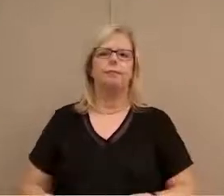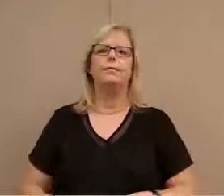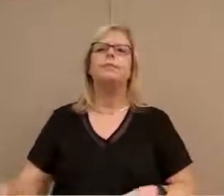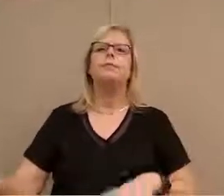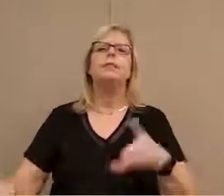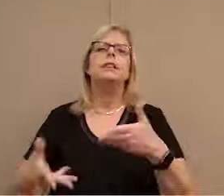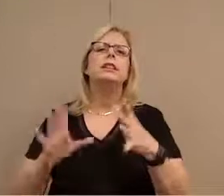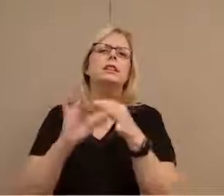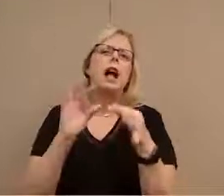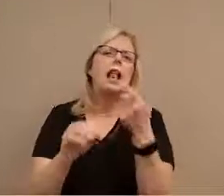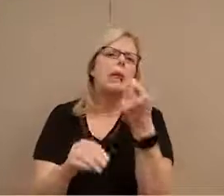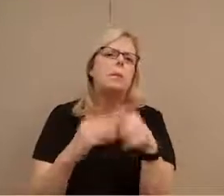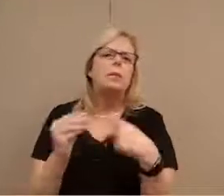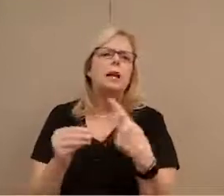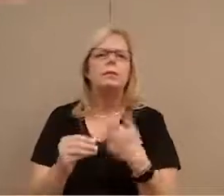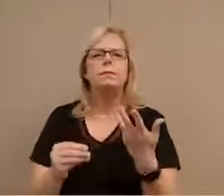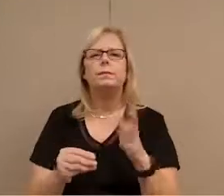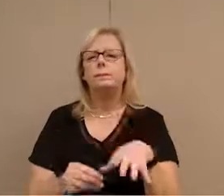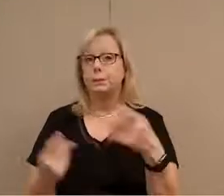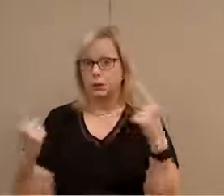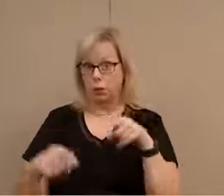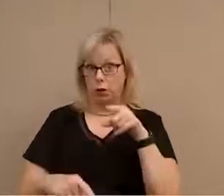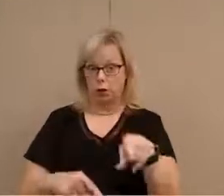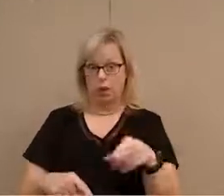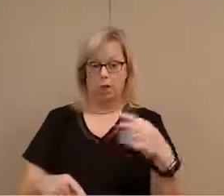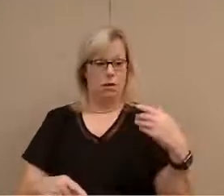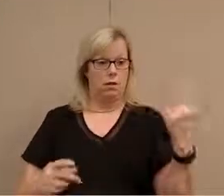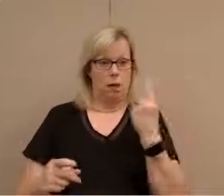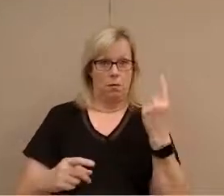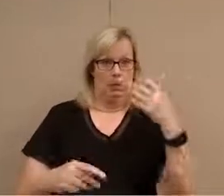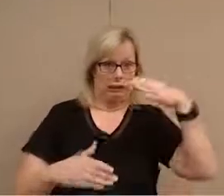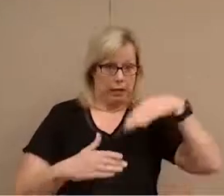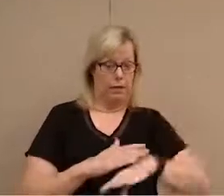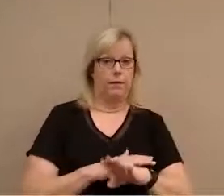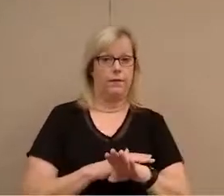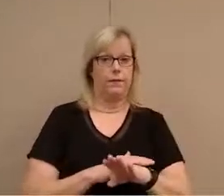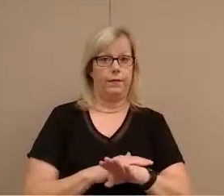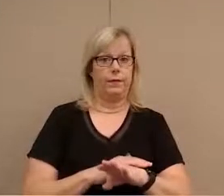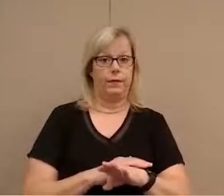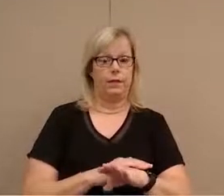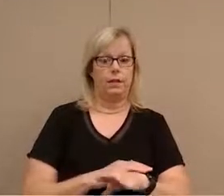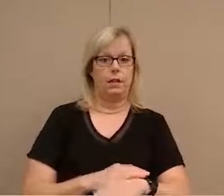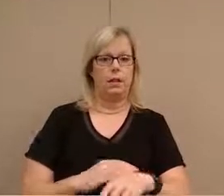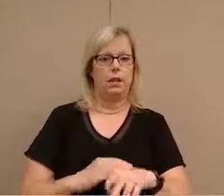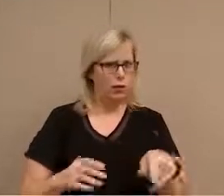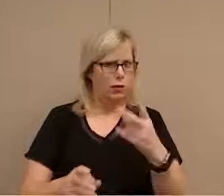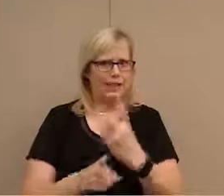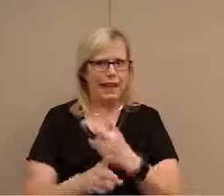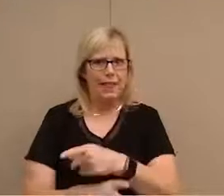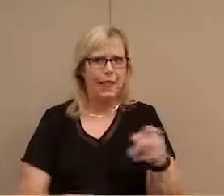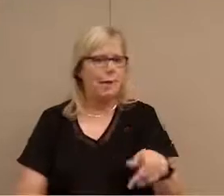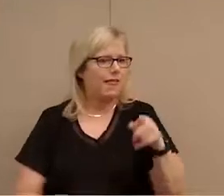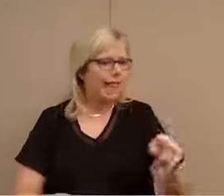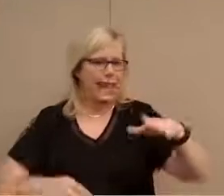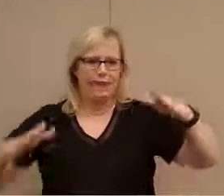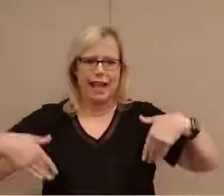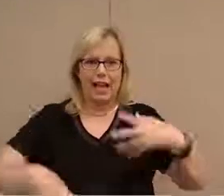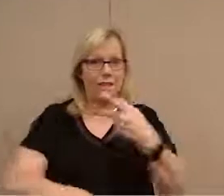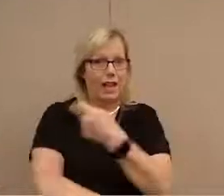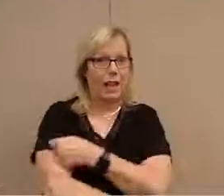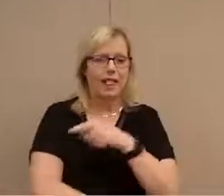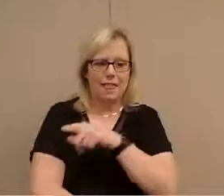let's talk a minute about when you have someone come in and you're taking care of that has not been